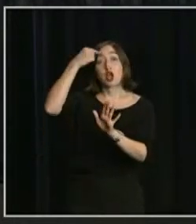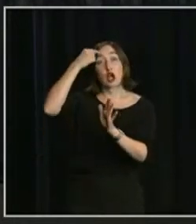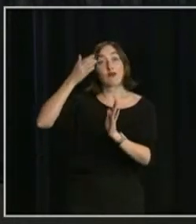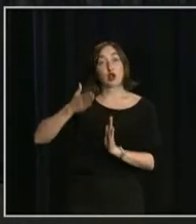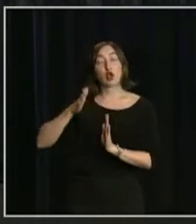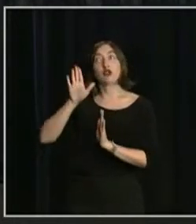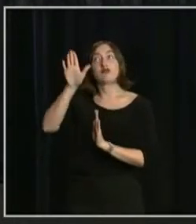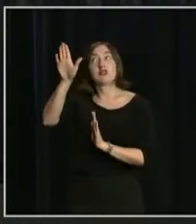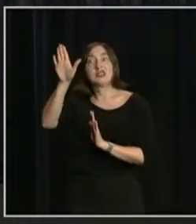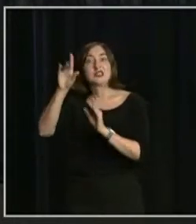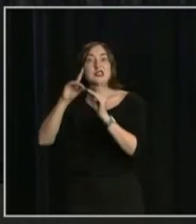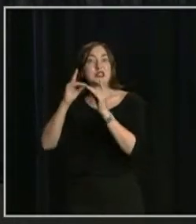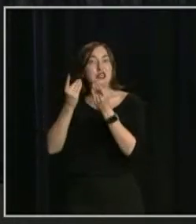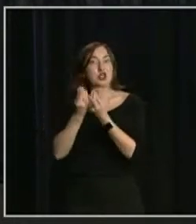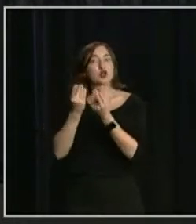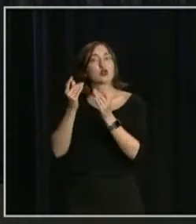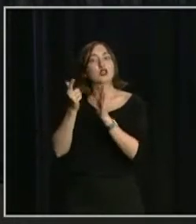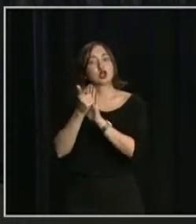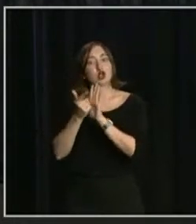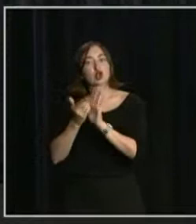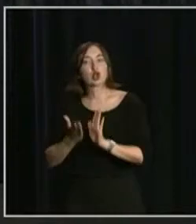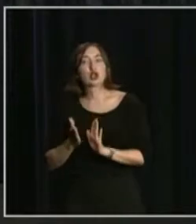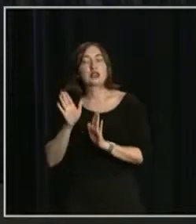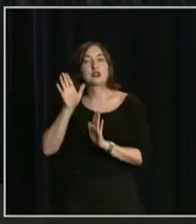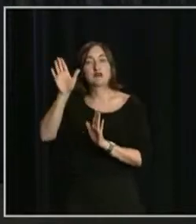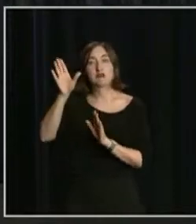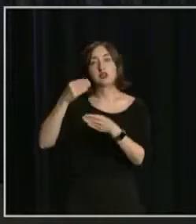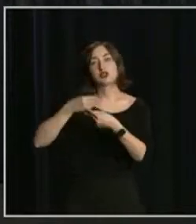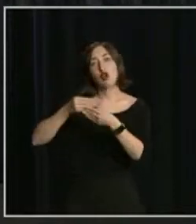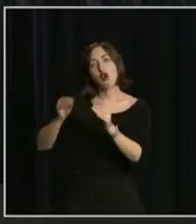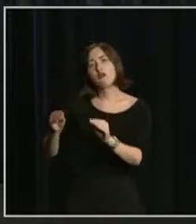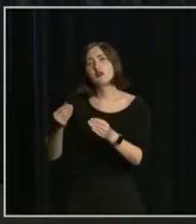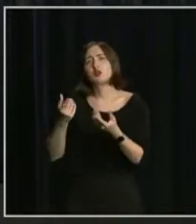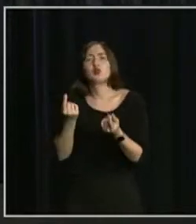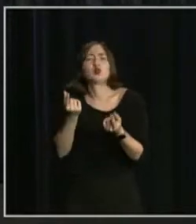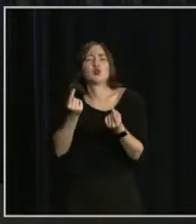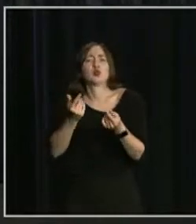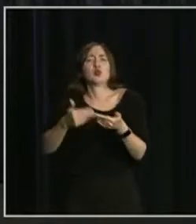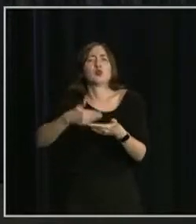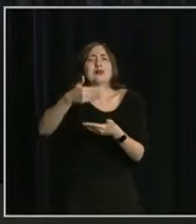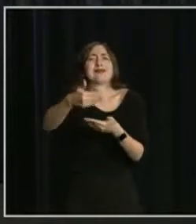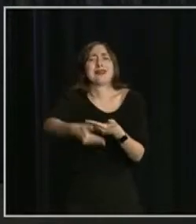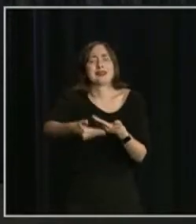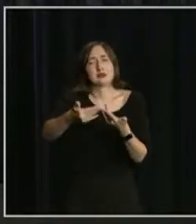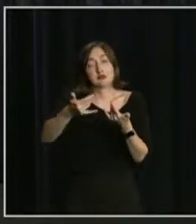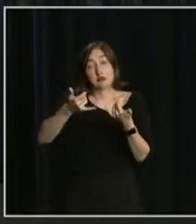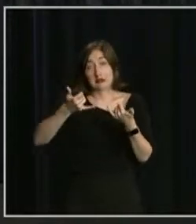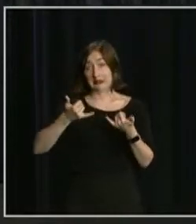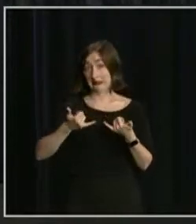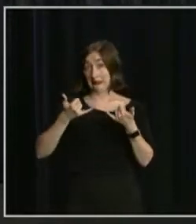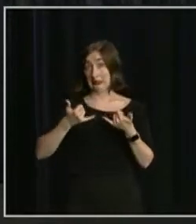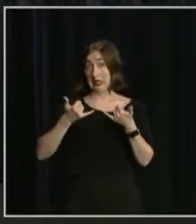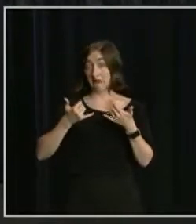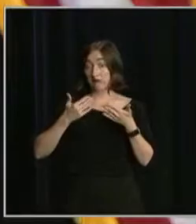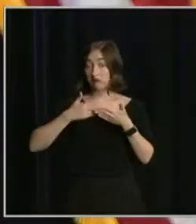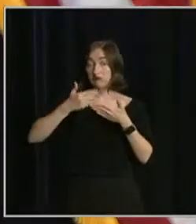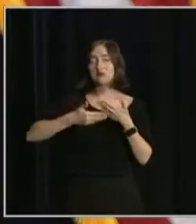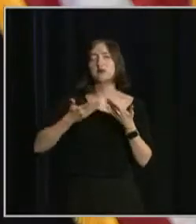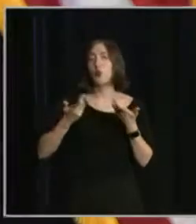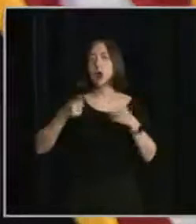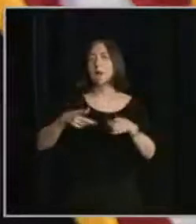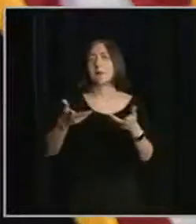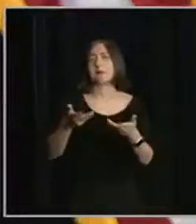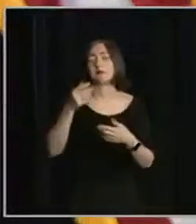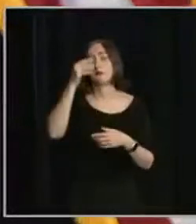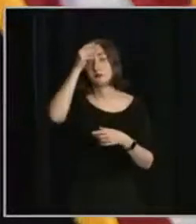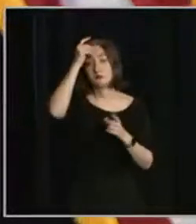went before that. What is going to be next? What is the first thing that can happen after they ask for that? Well, again,